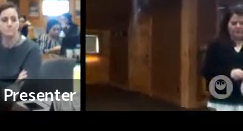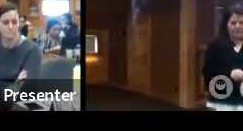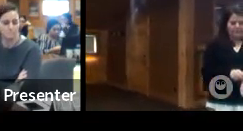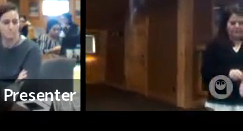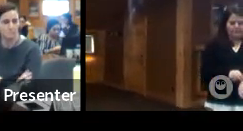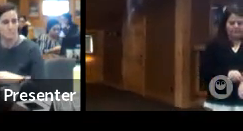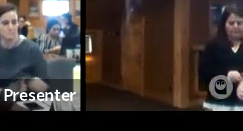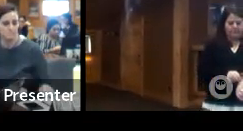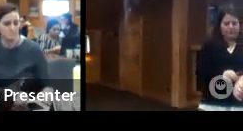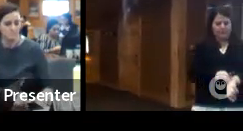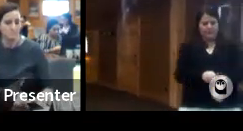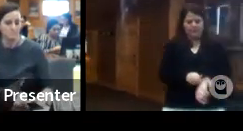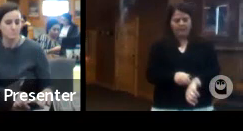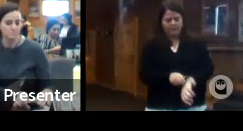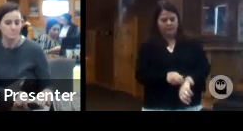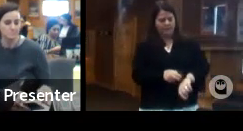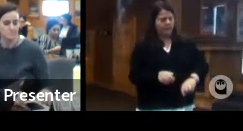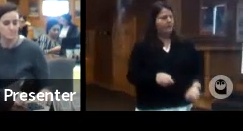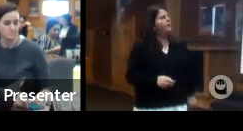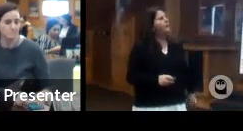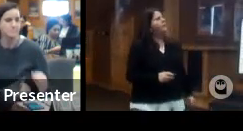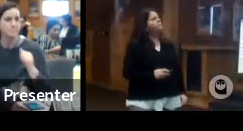attorney. Checking time here.